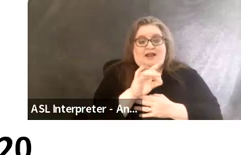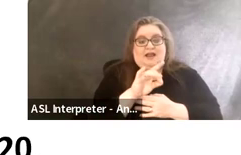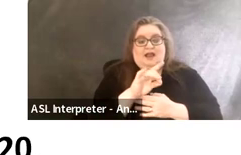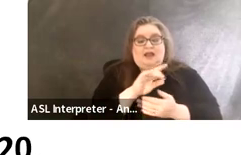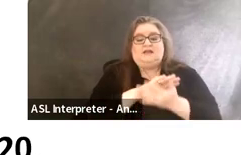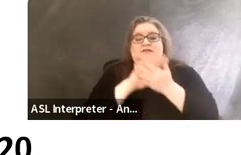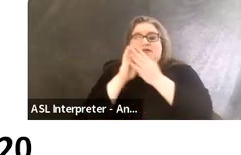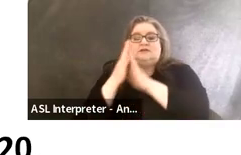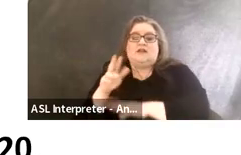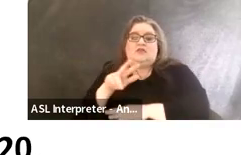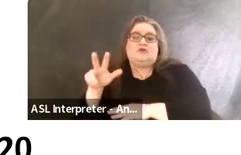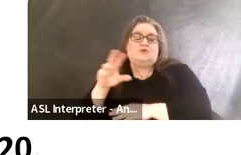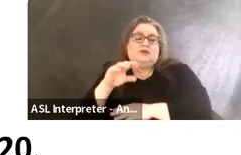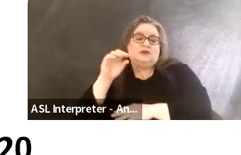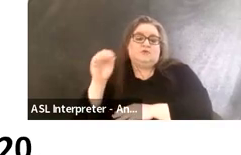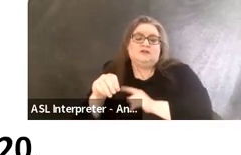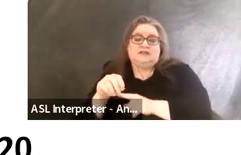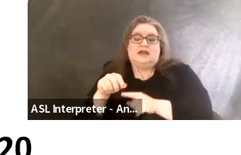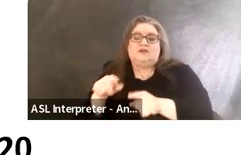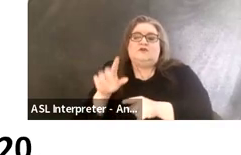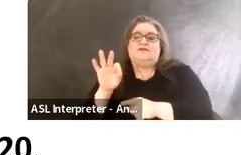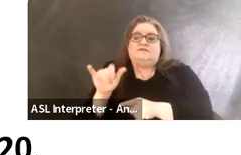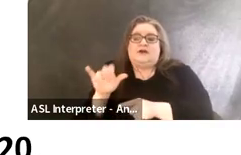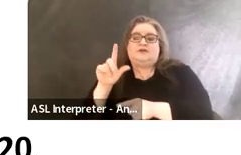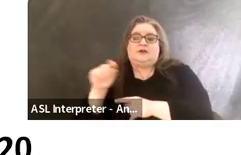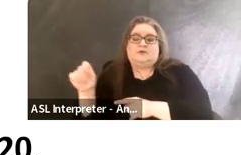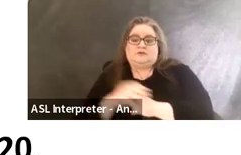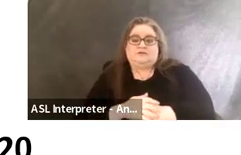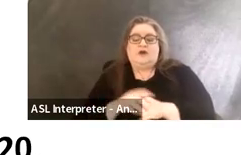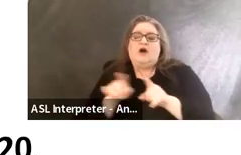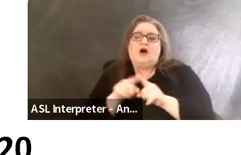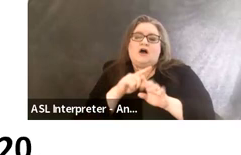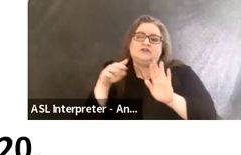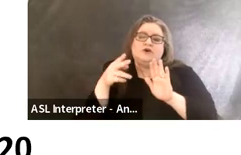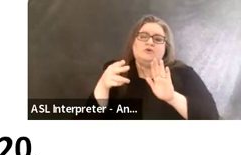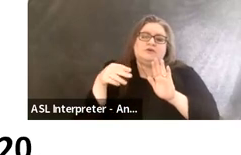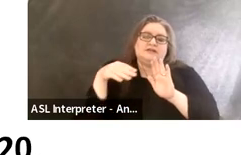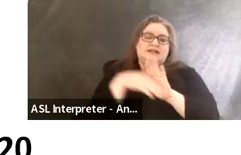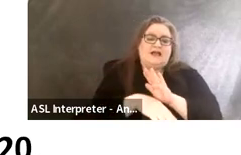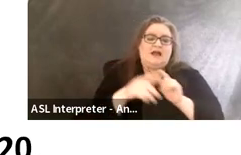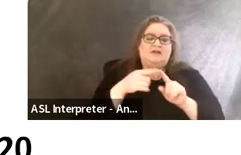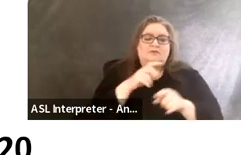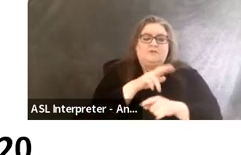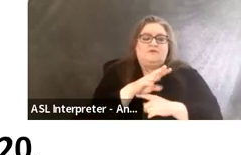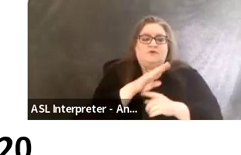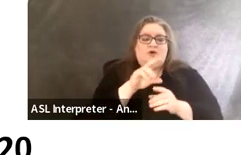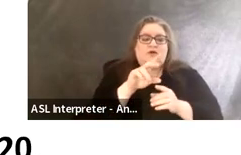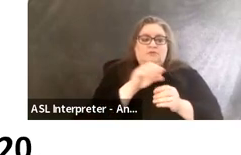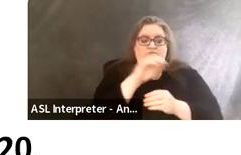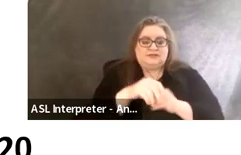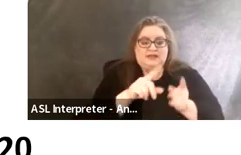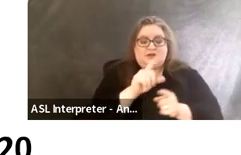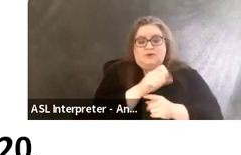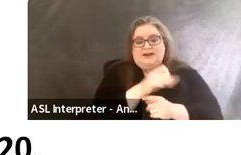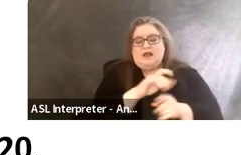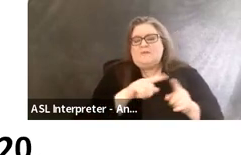1988 to 33% in 2020. It also declined from 34% in 2019, but